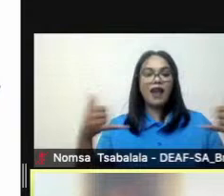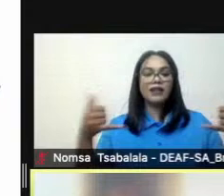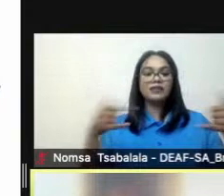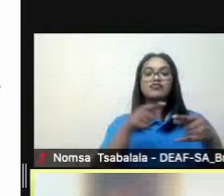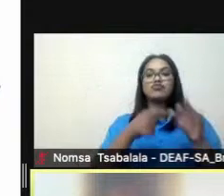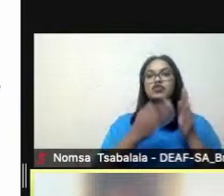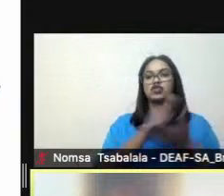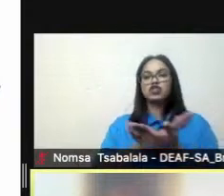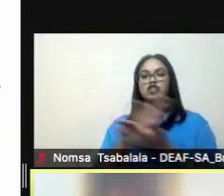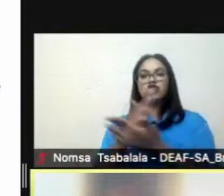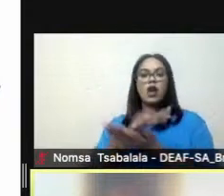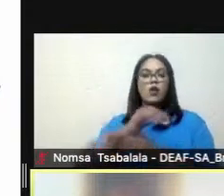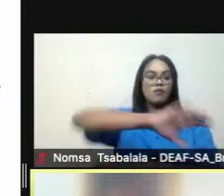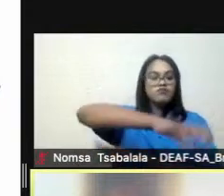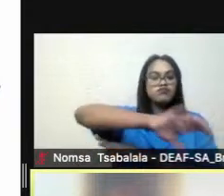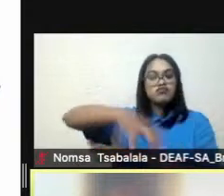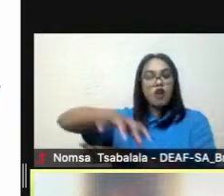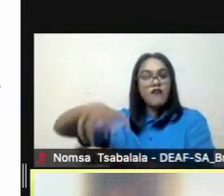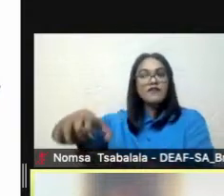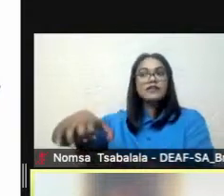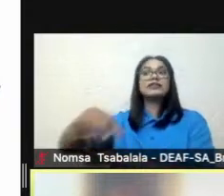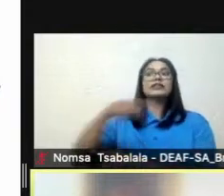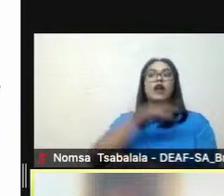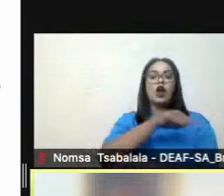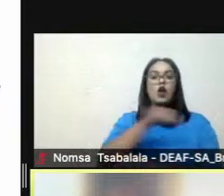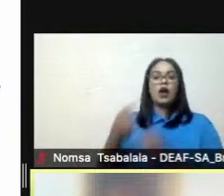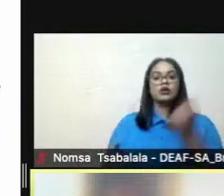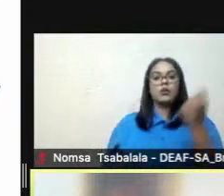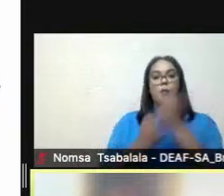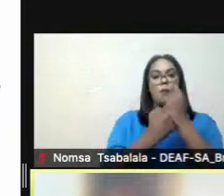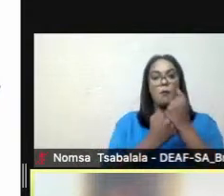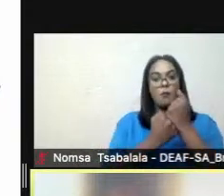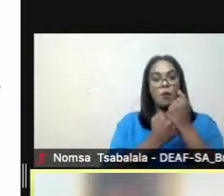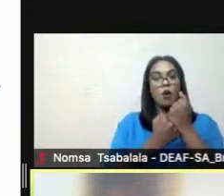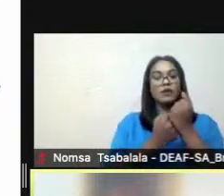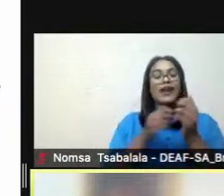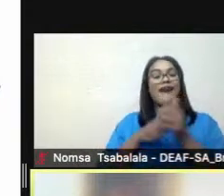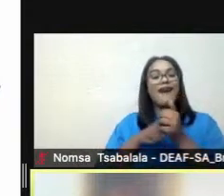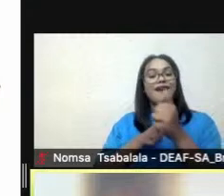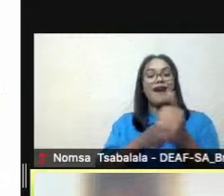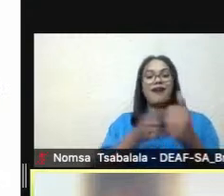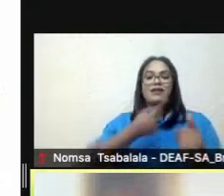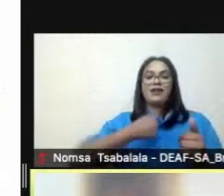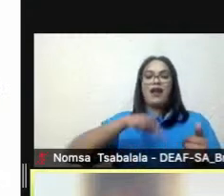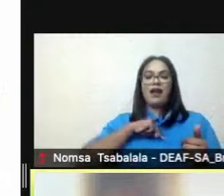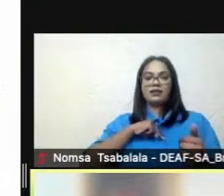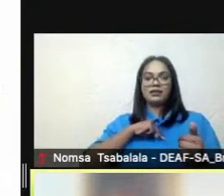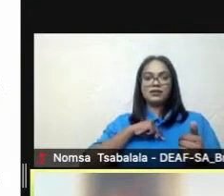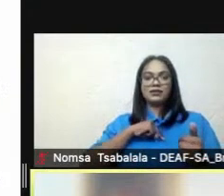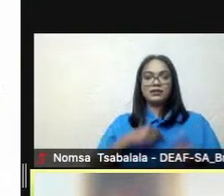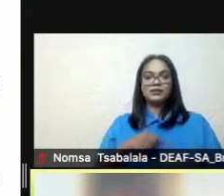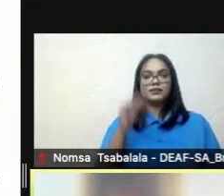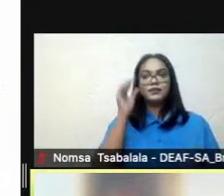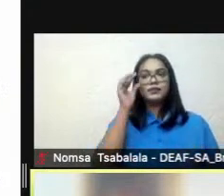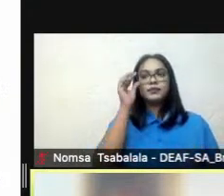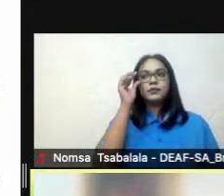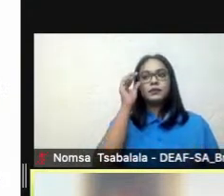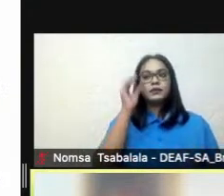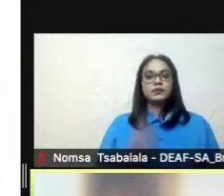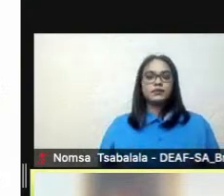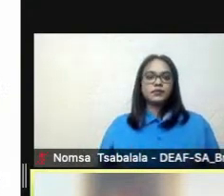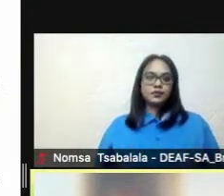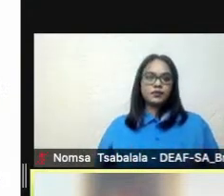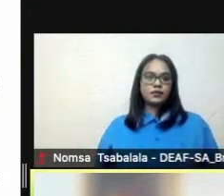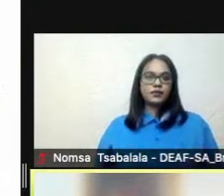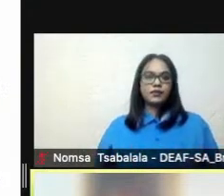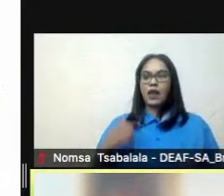that clinicians can get better support and guidance as and when that is becoming necessary. And I've already